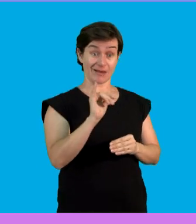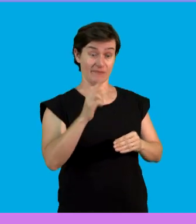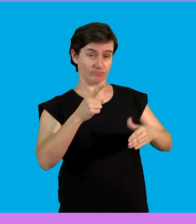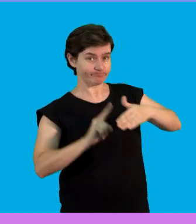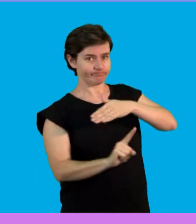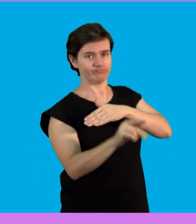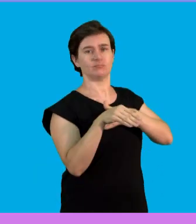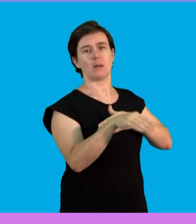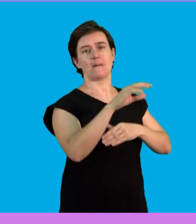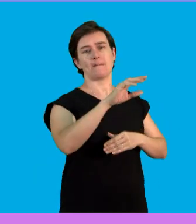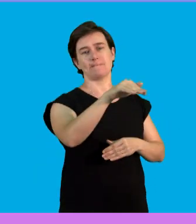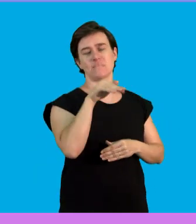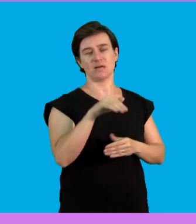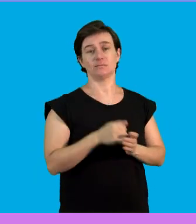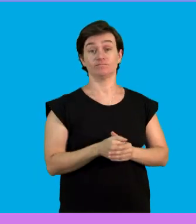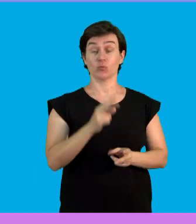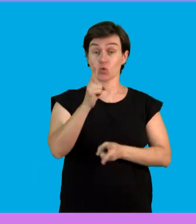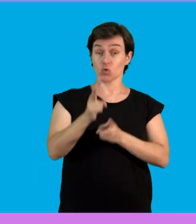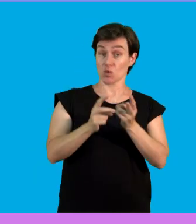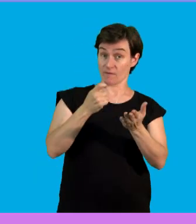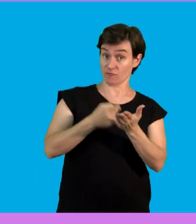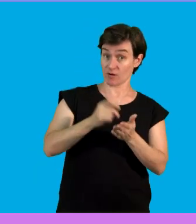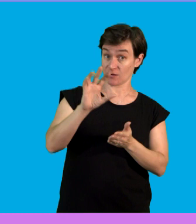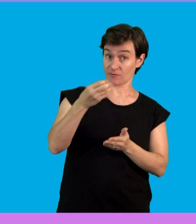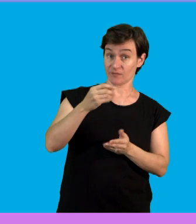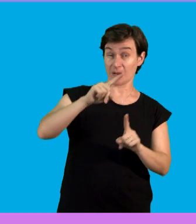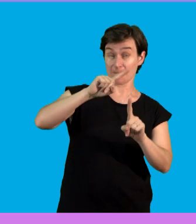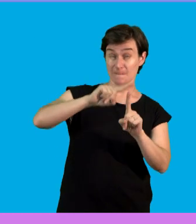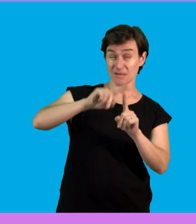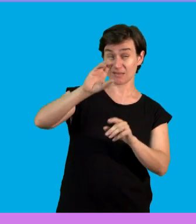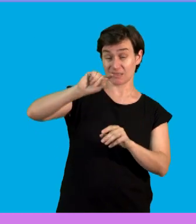inside the bank. It's R12.50 plus then